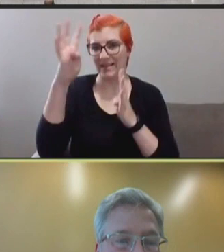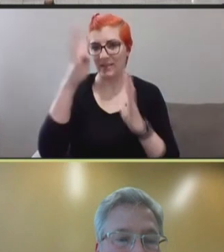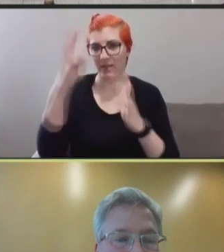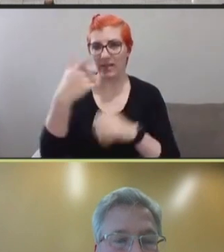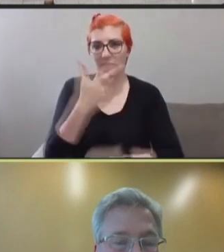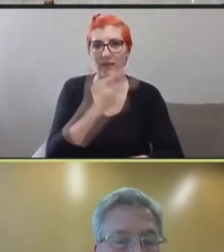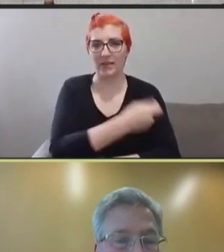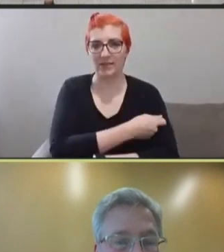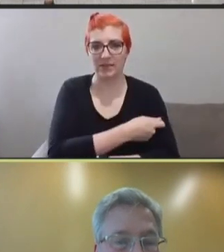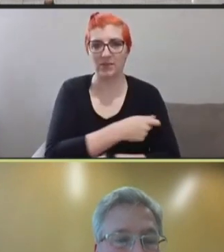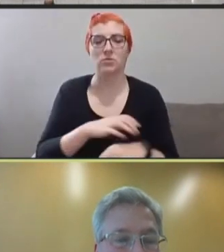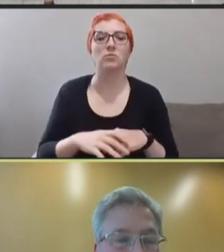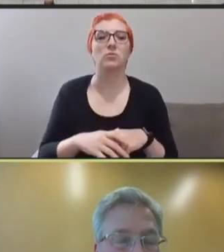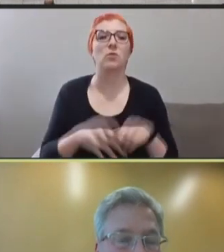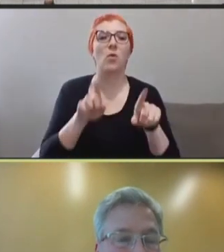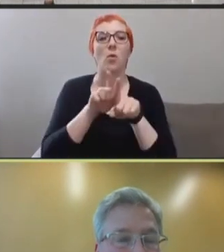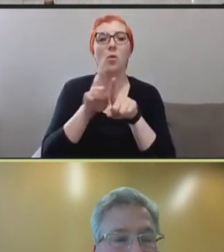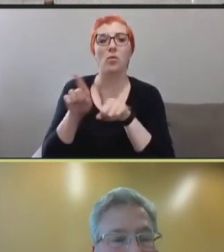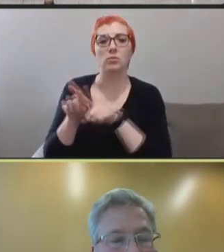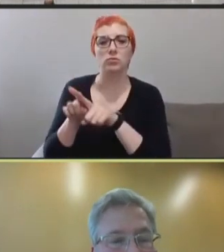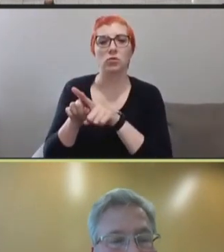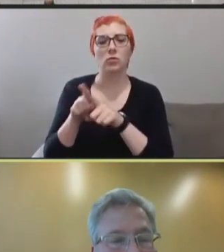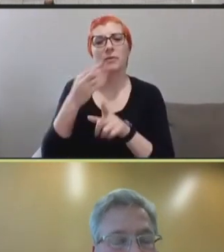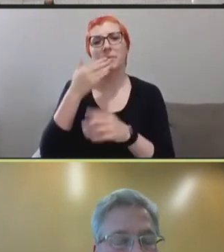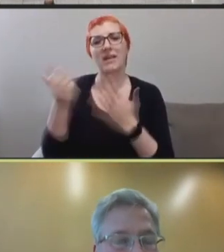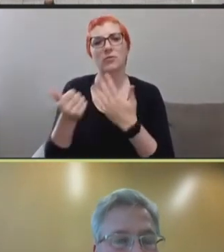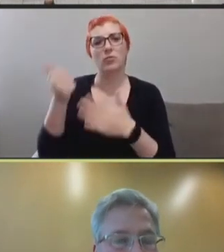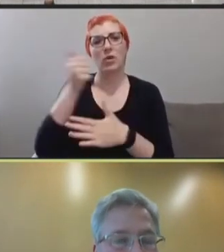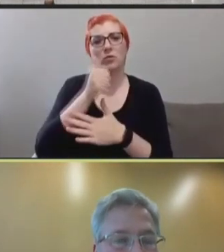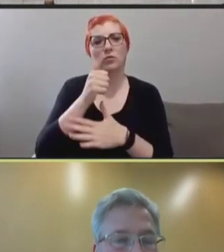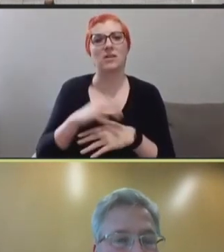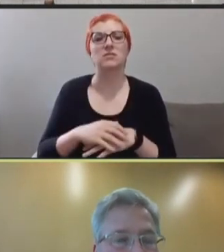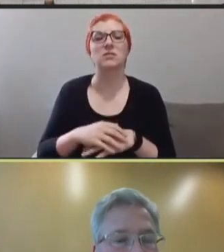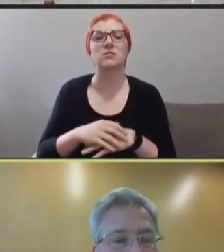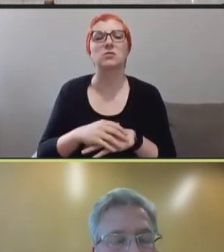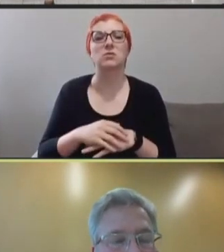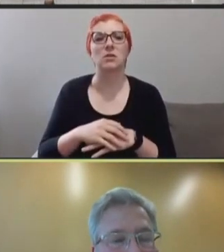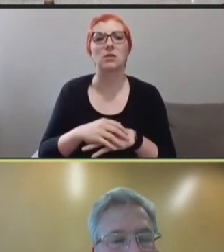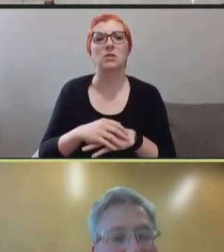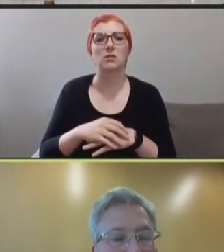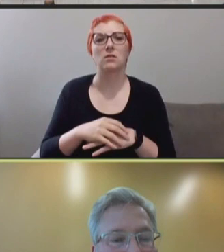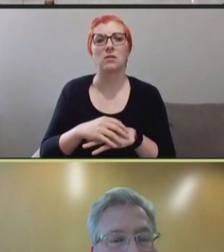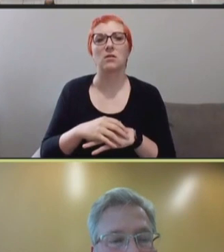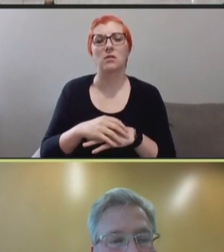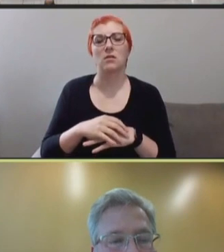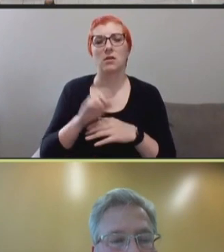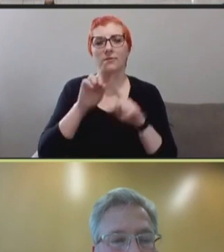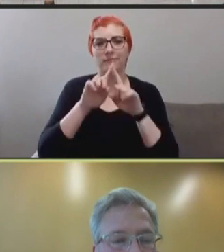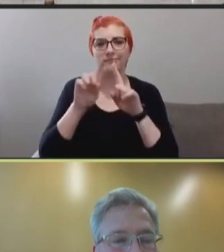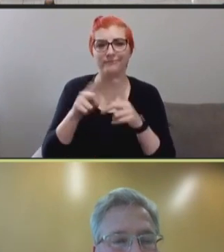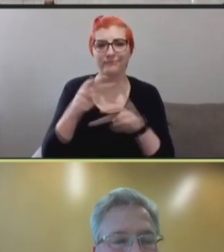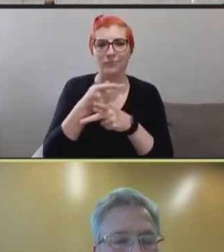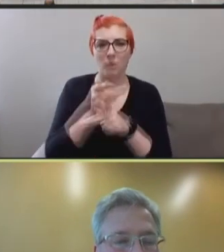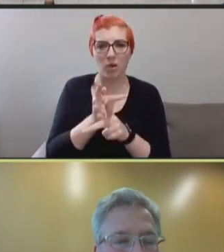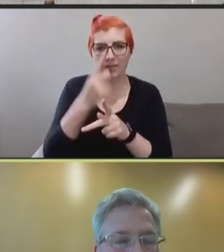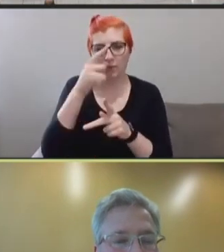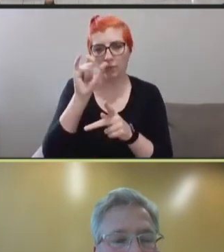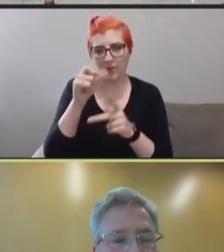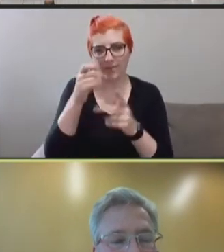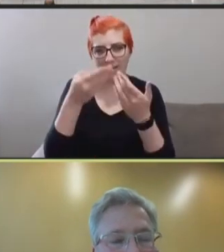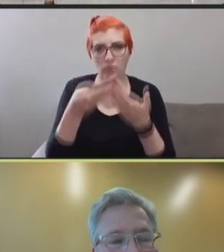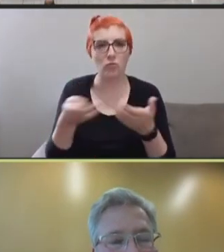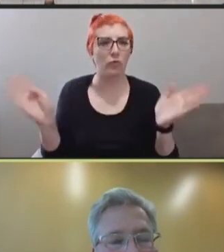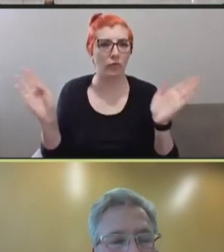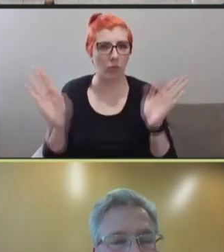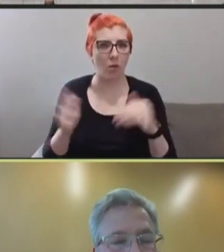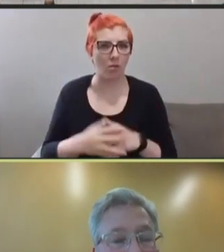as well as the better prioritization of candidate products in the space overall. There's a